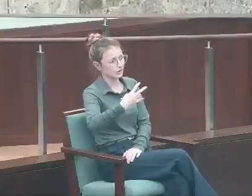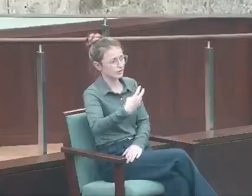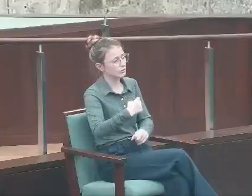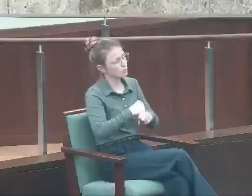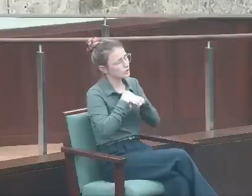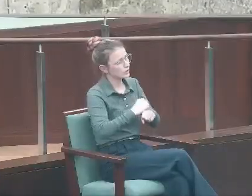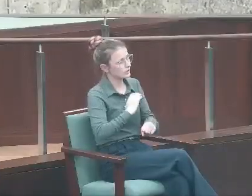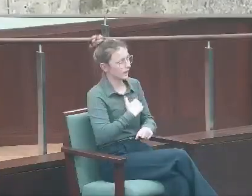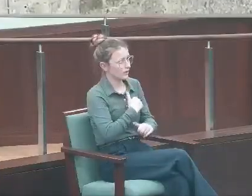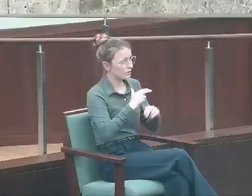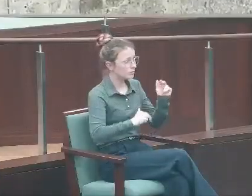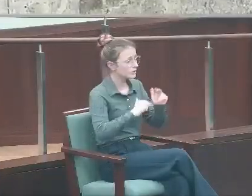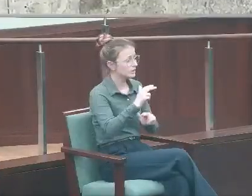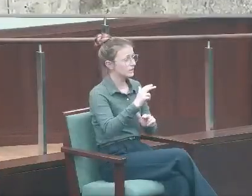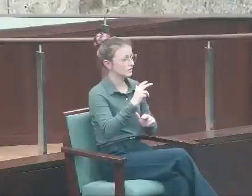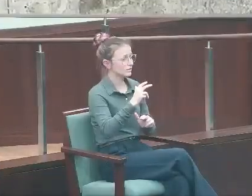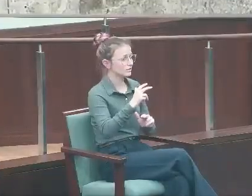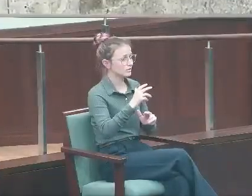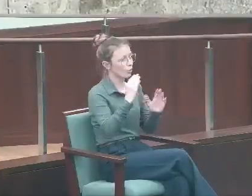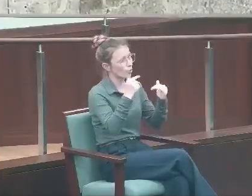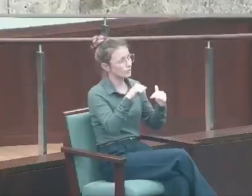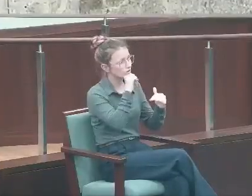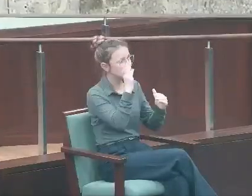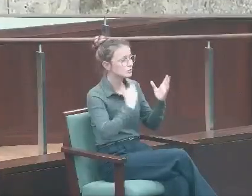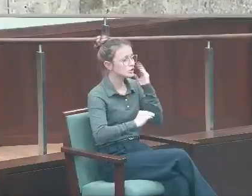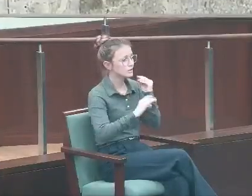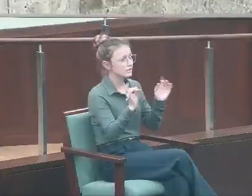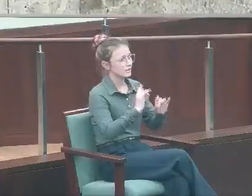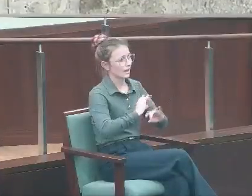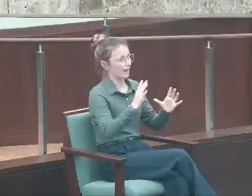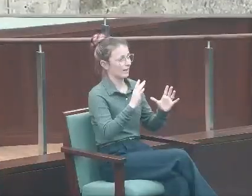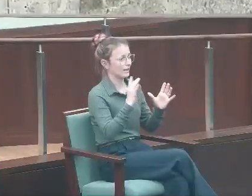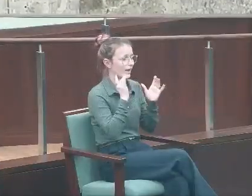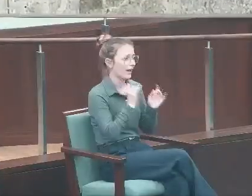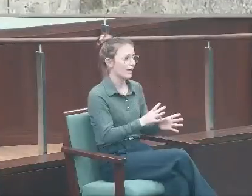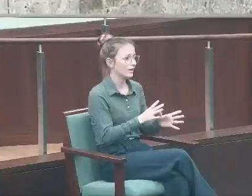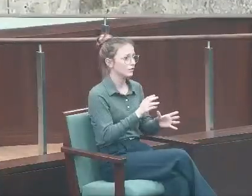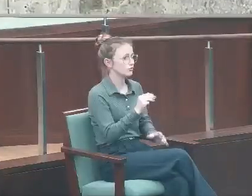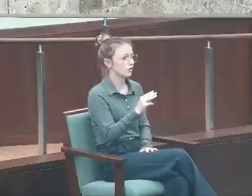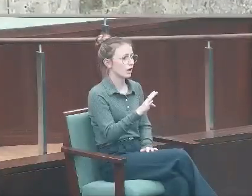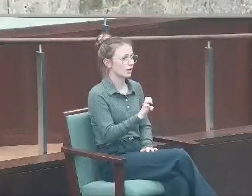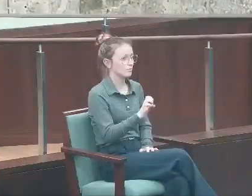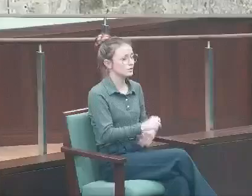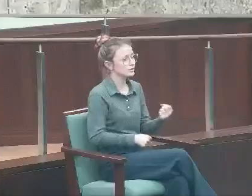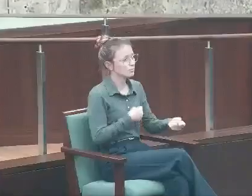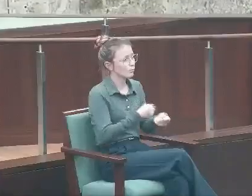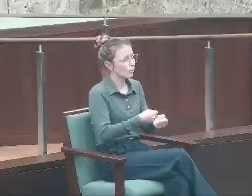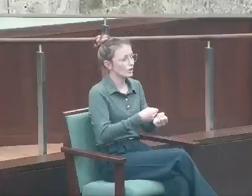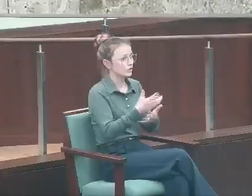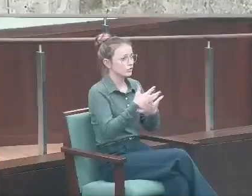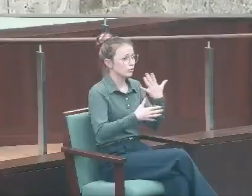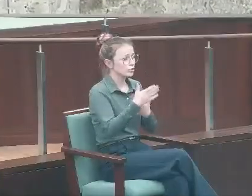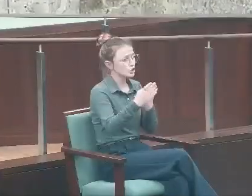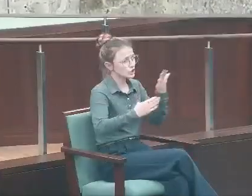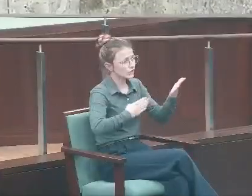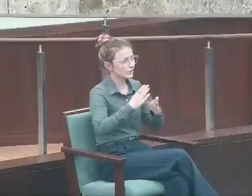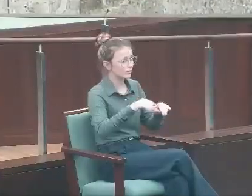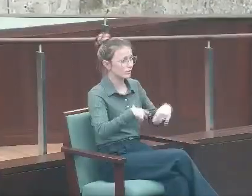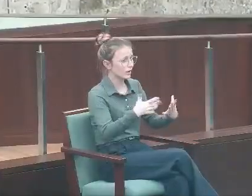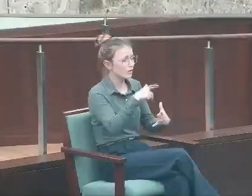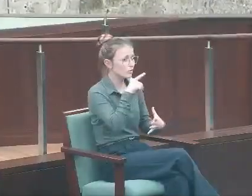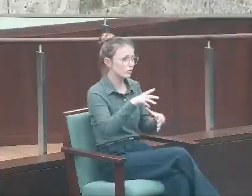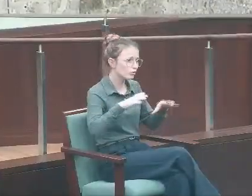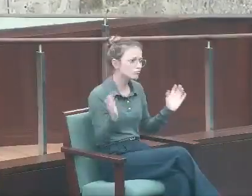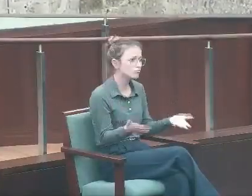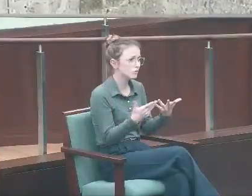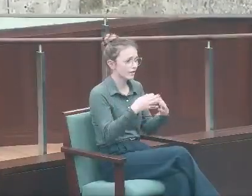risk of experiencing hate crimes, supporting our Jewish community social service providers who put our faith into action each and